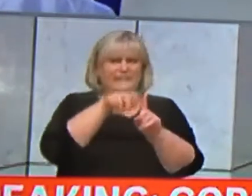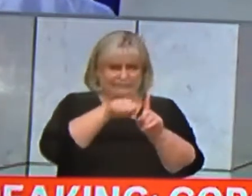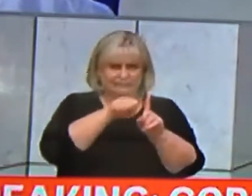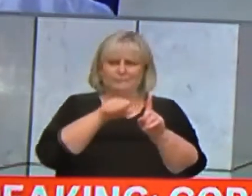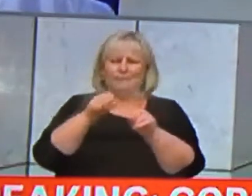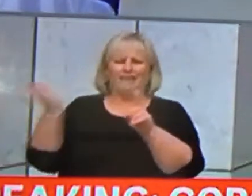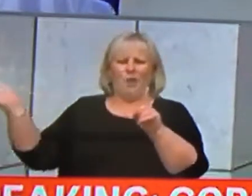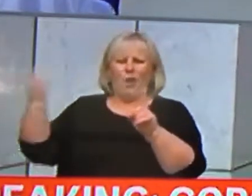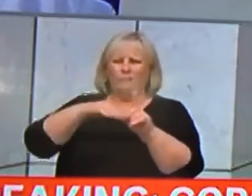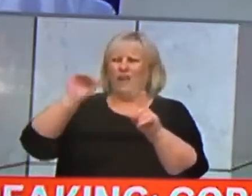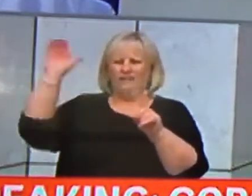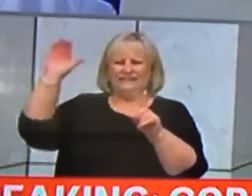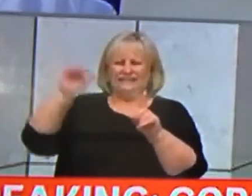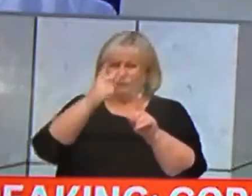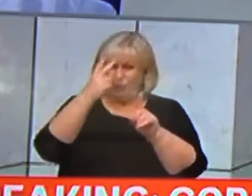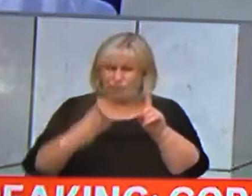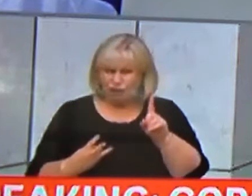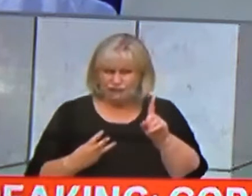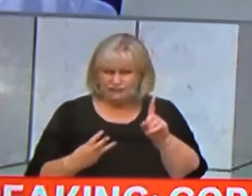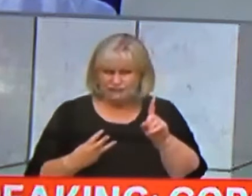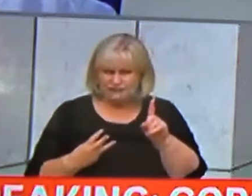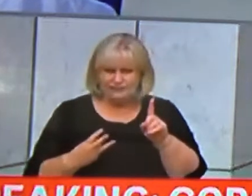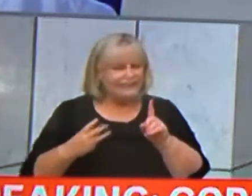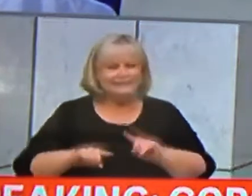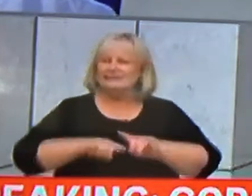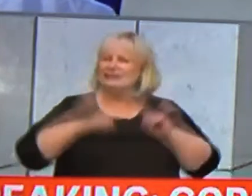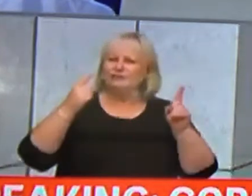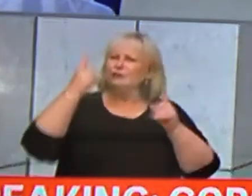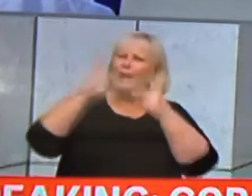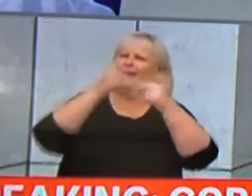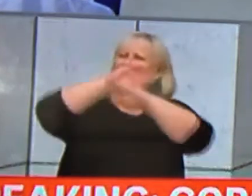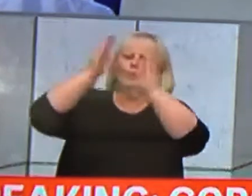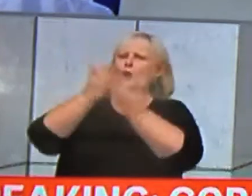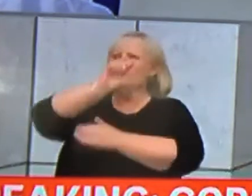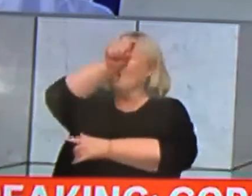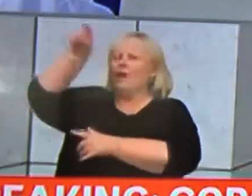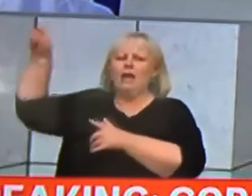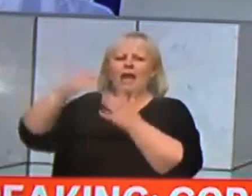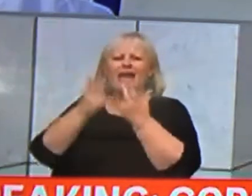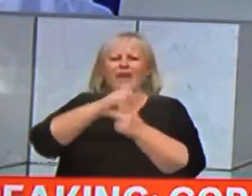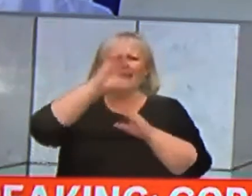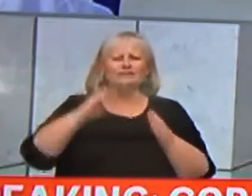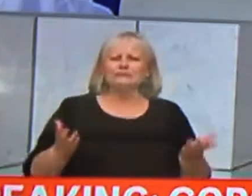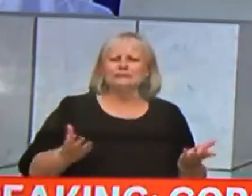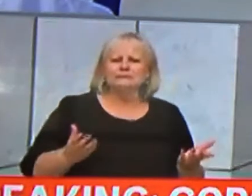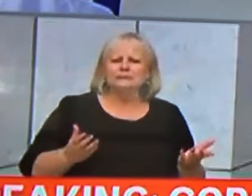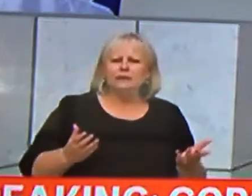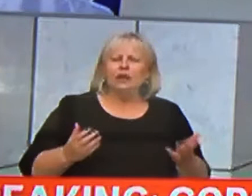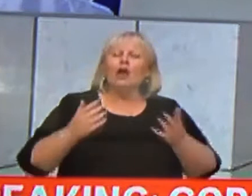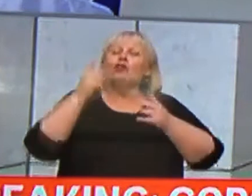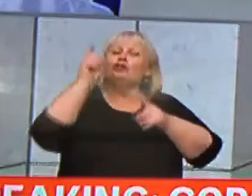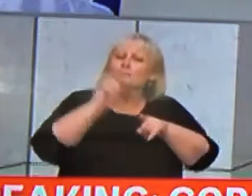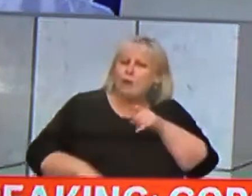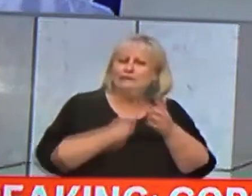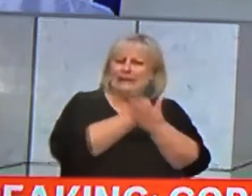home. 2/3. That is very different to what we're seeing in other parts of the world. Our biggest issue, the biggest number of